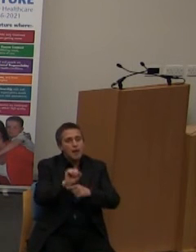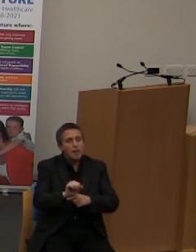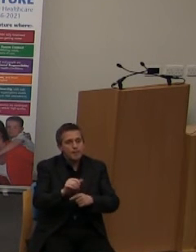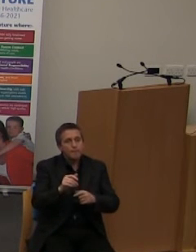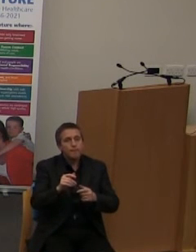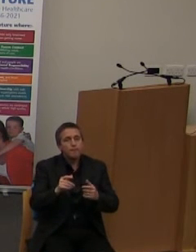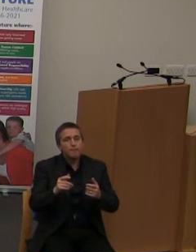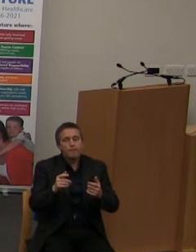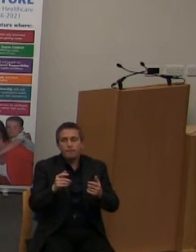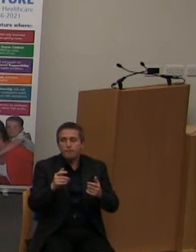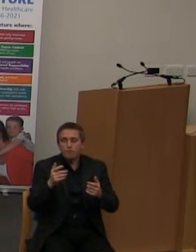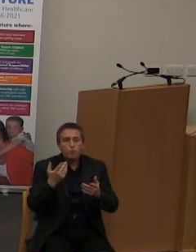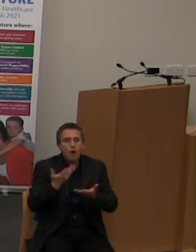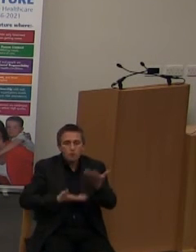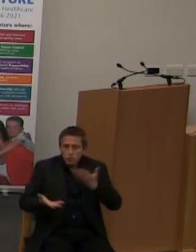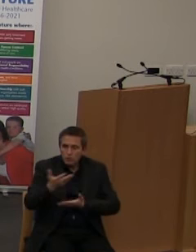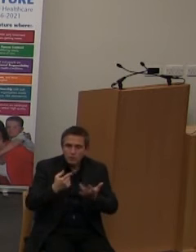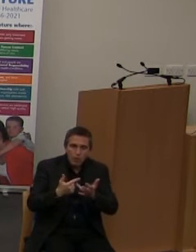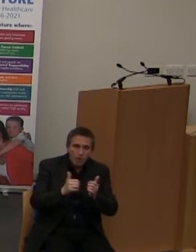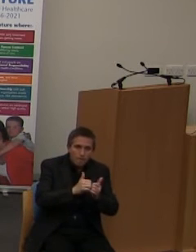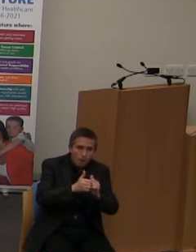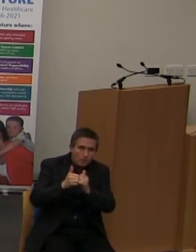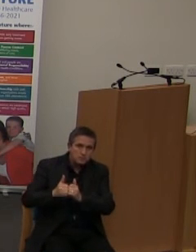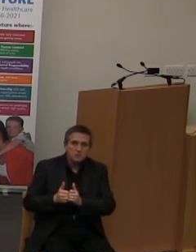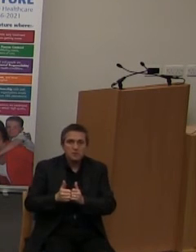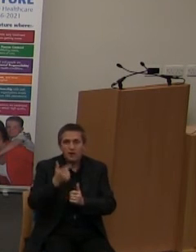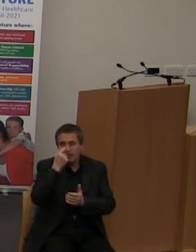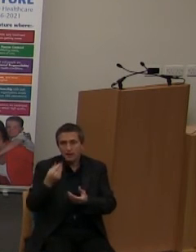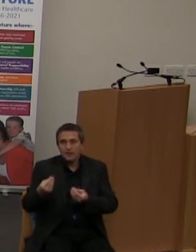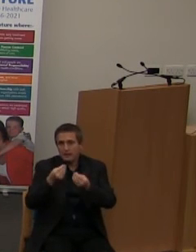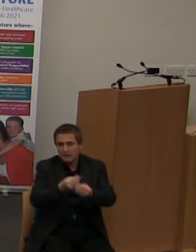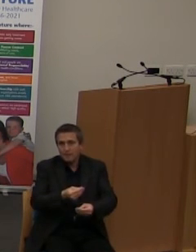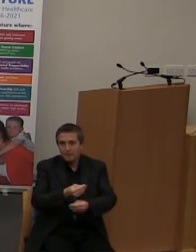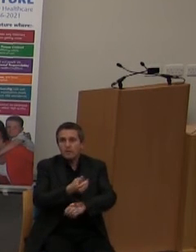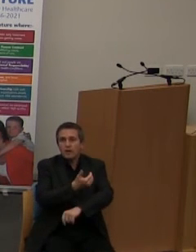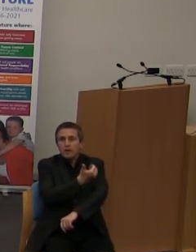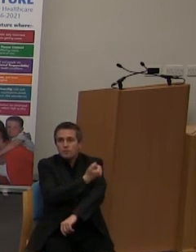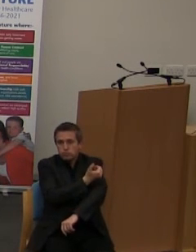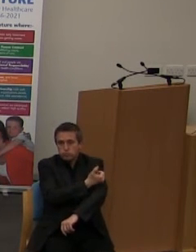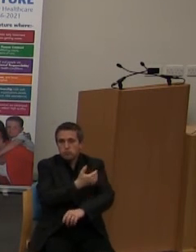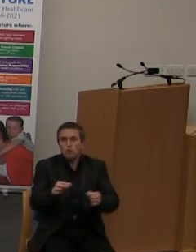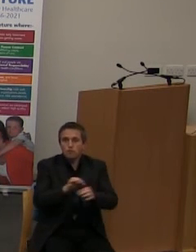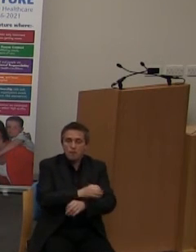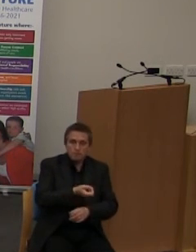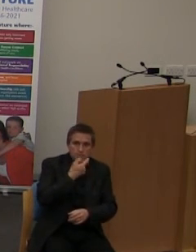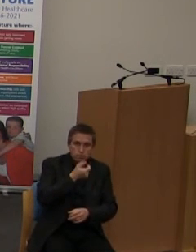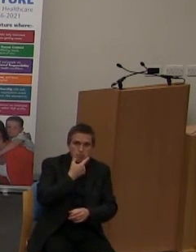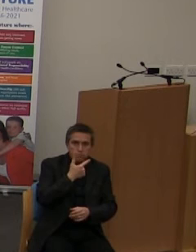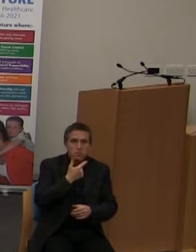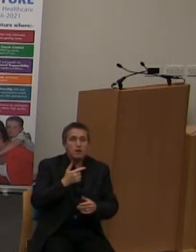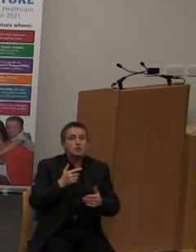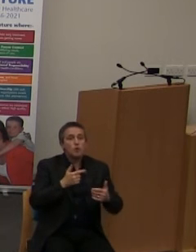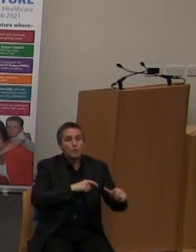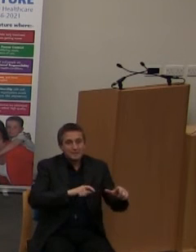with tertiary board partners that they are able to provide that for us at the current time under the existing arrangements until we have our